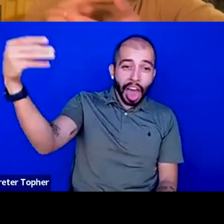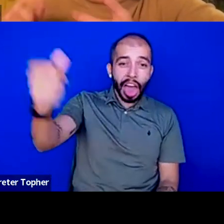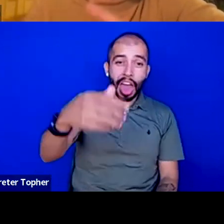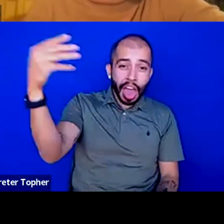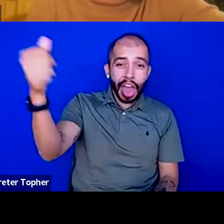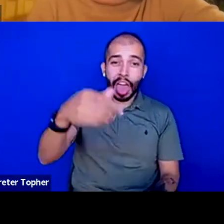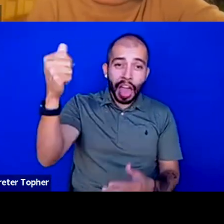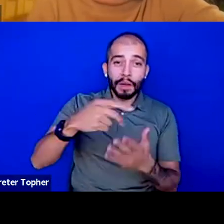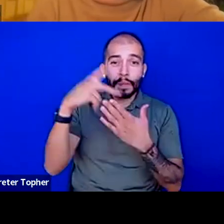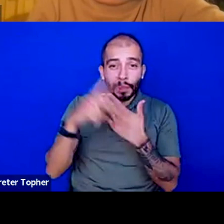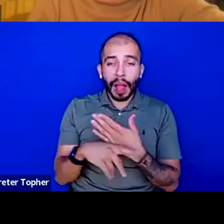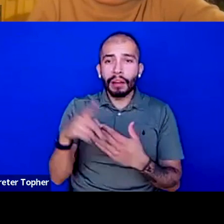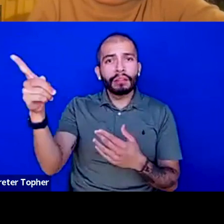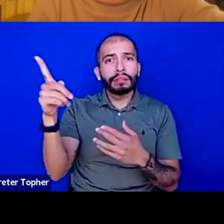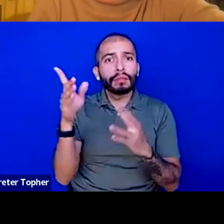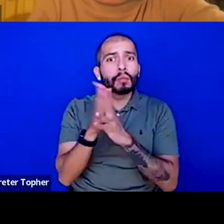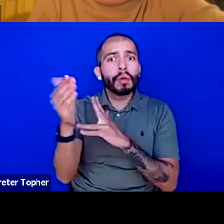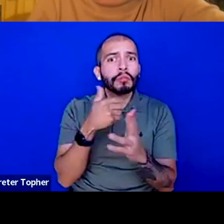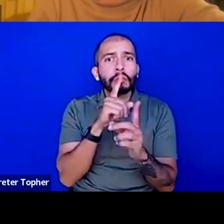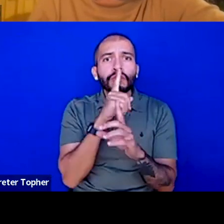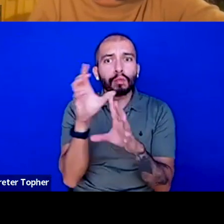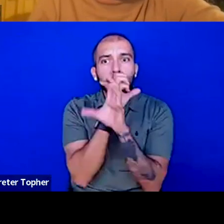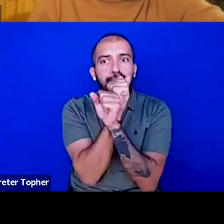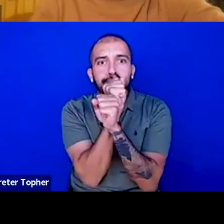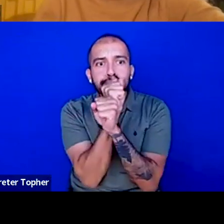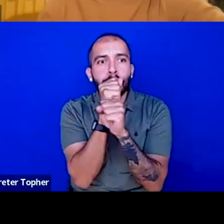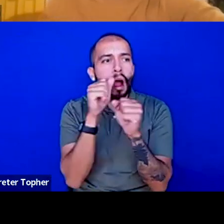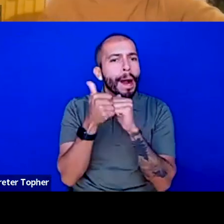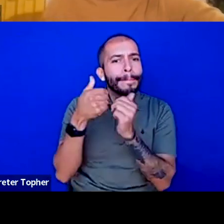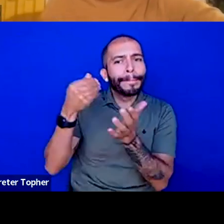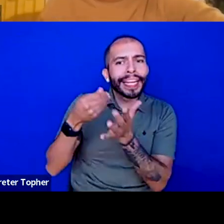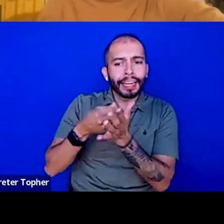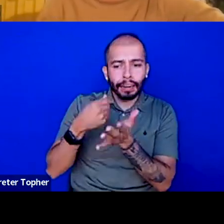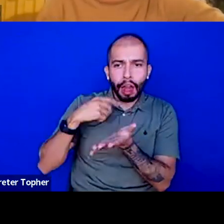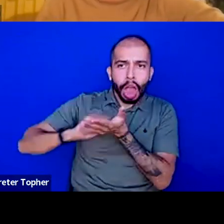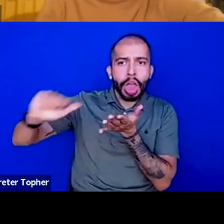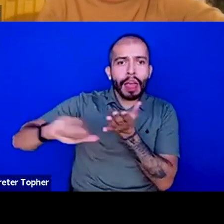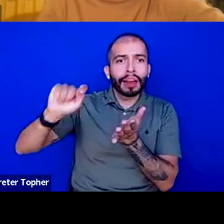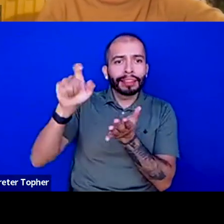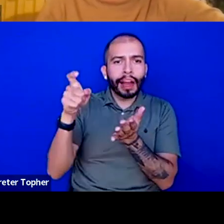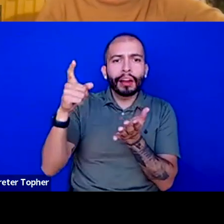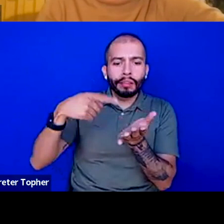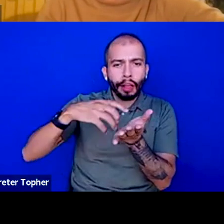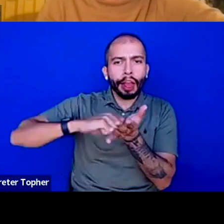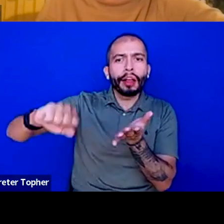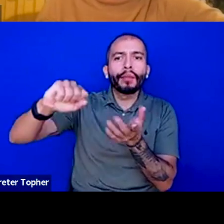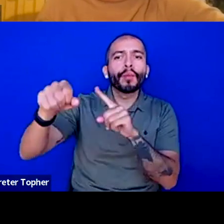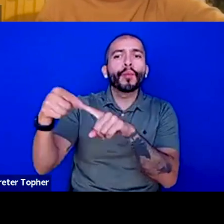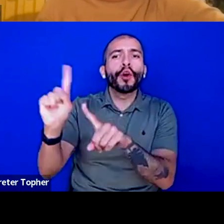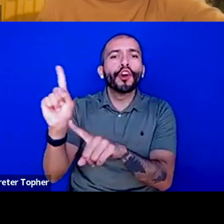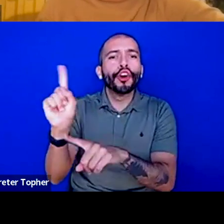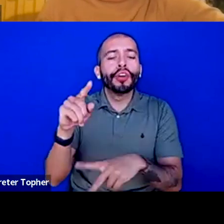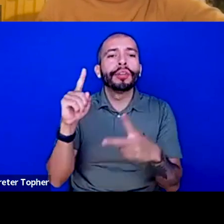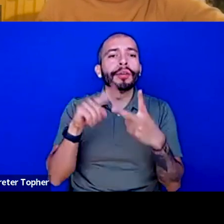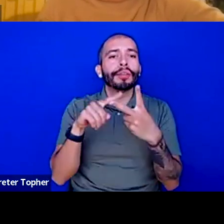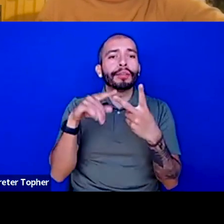being spent and how many calls are going to police each year. So across crisis hotlines and